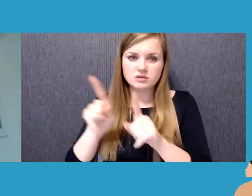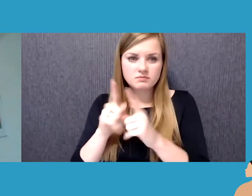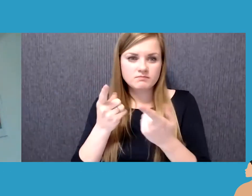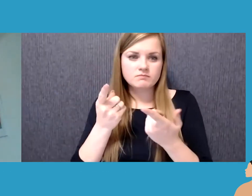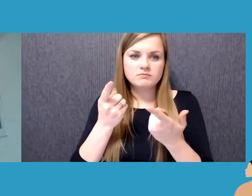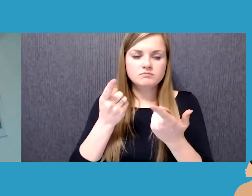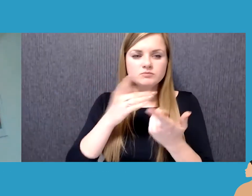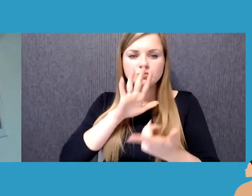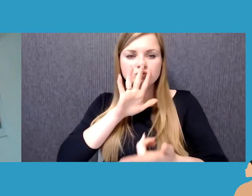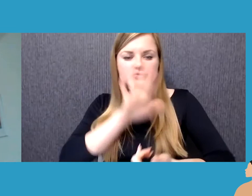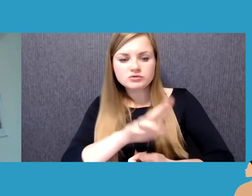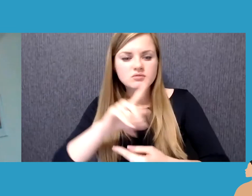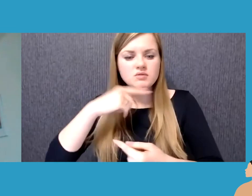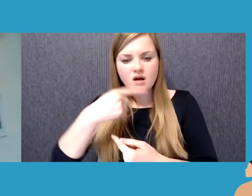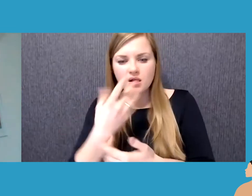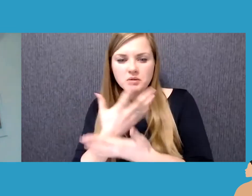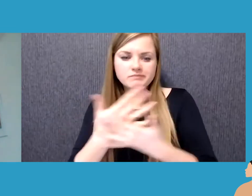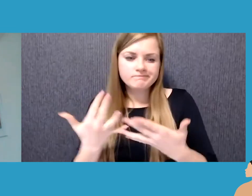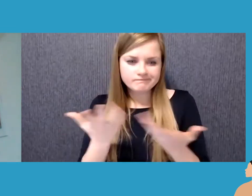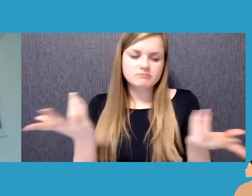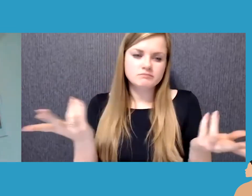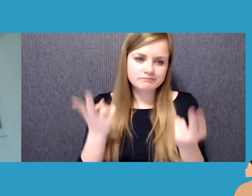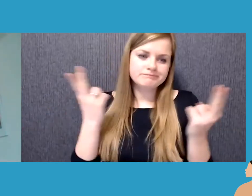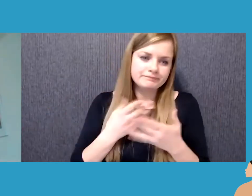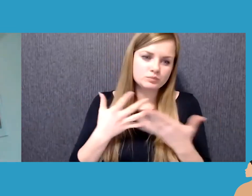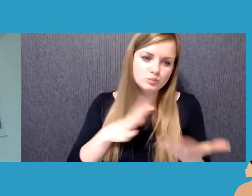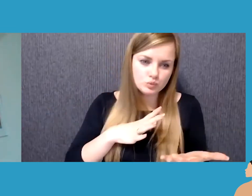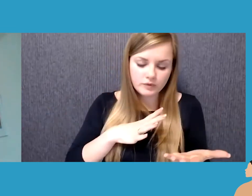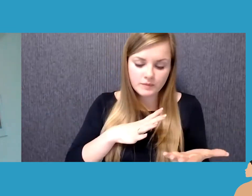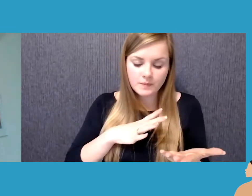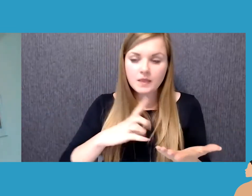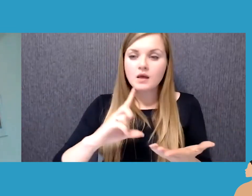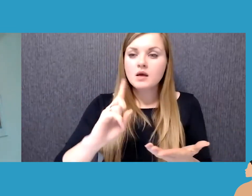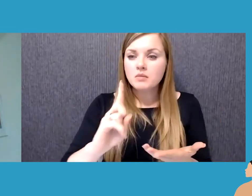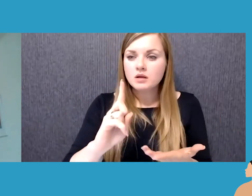of the practitioners, including those who were in charge of the Beizaras and Levickas case,